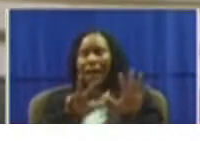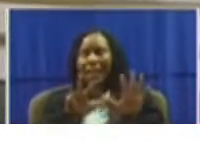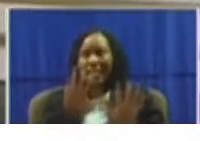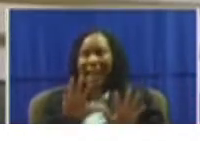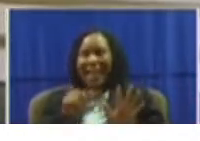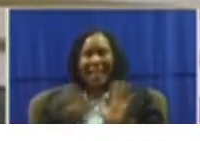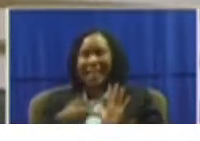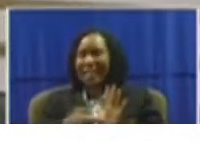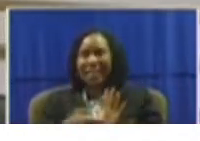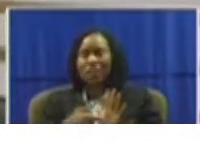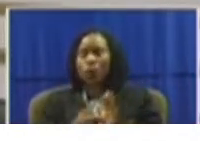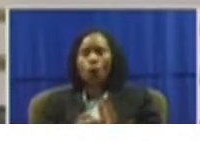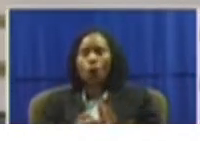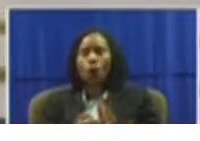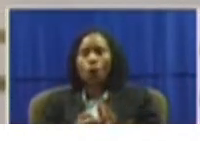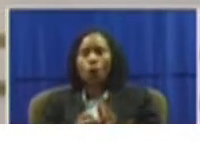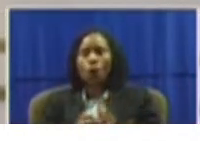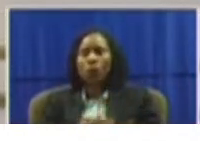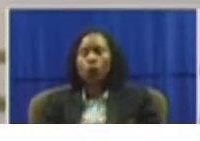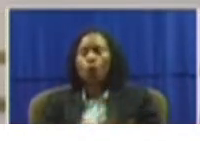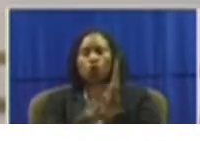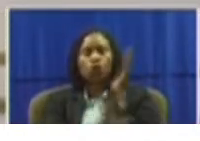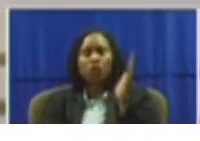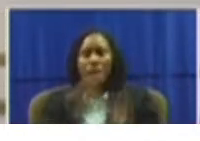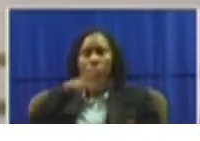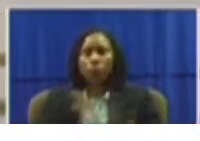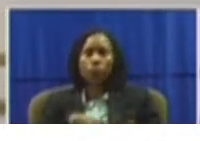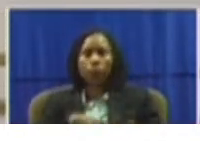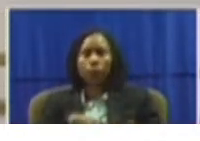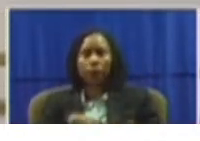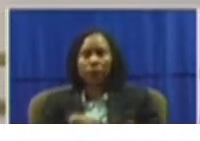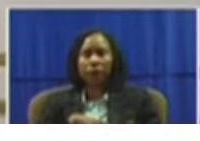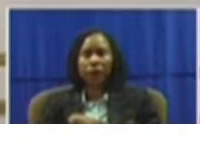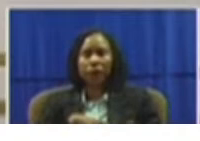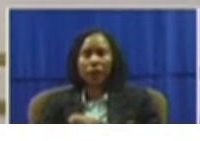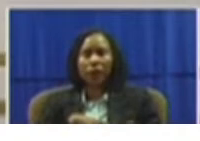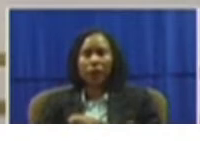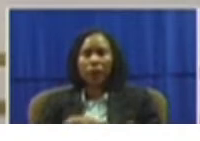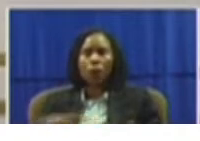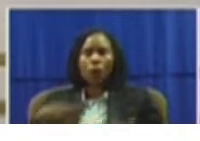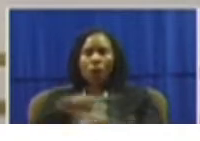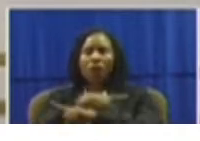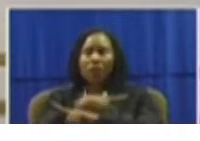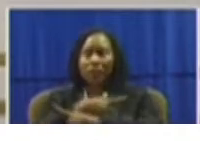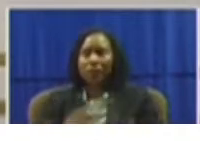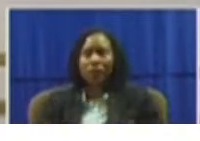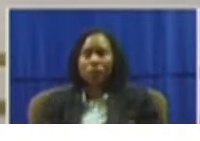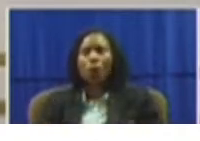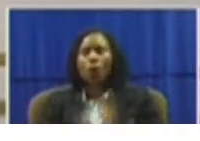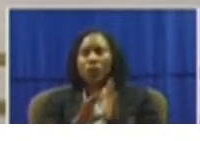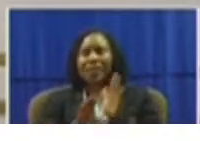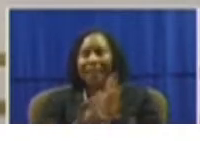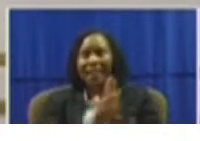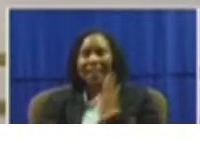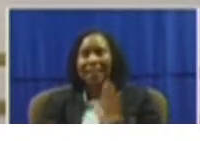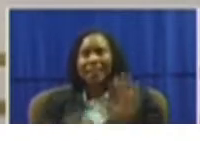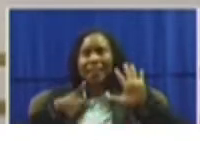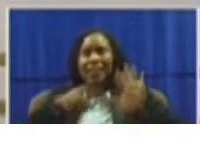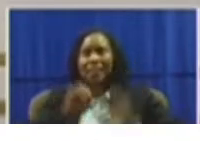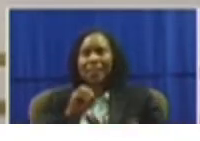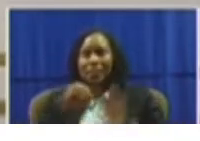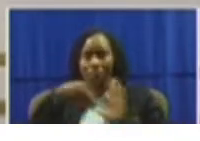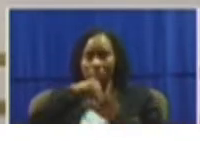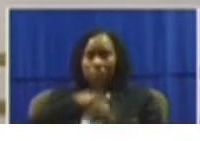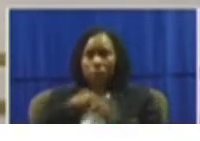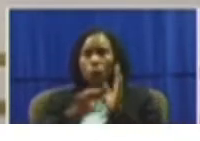and outdated, that deals with sub judice. It's most likely in conflict with Section 16 of the Constitution that allows freedom of